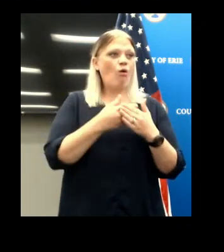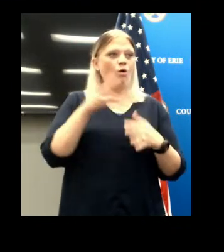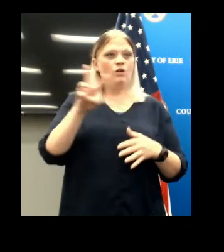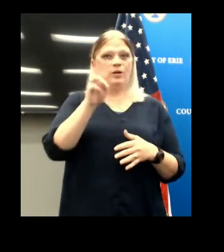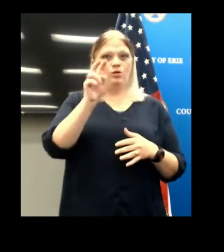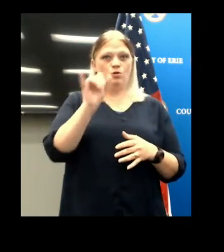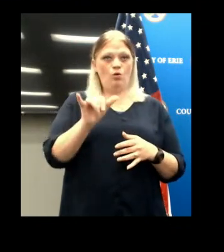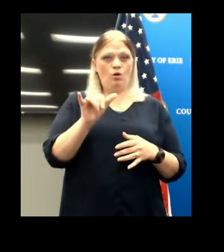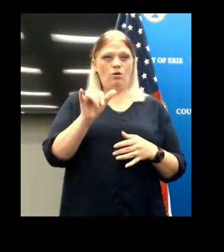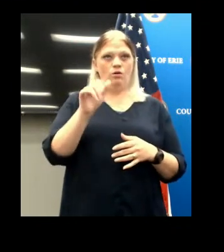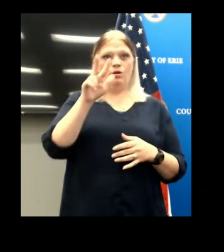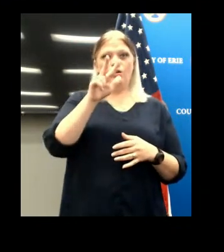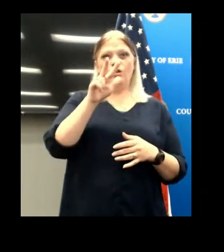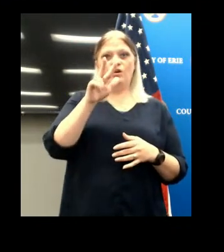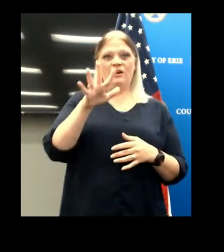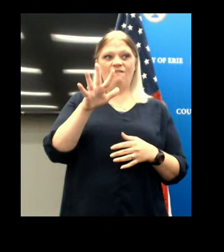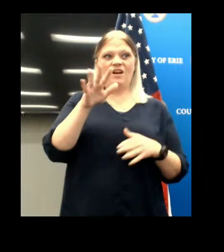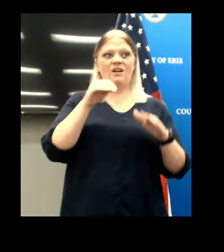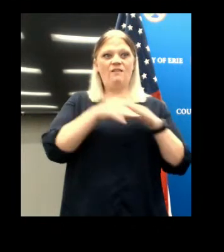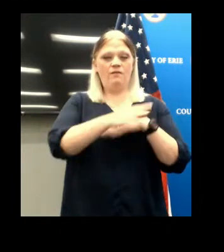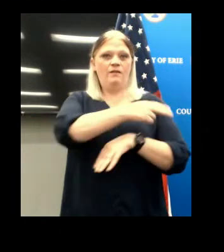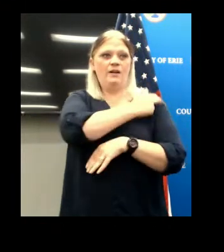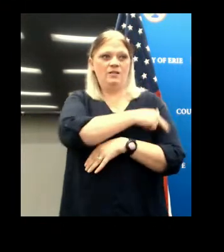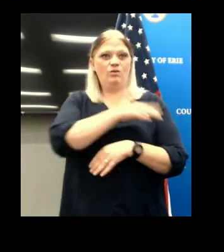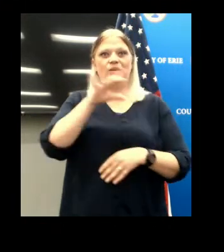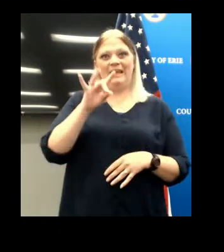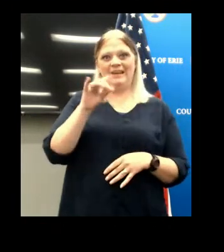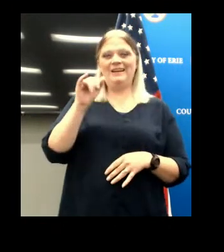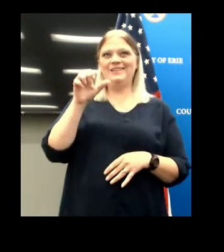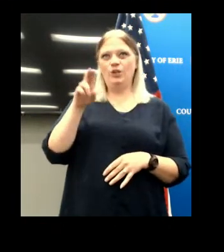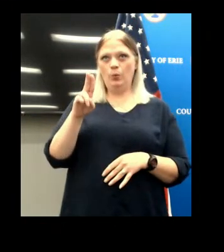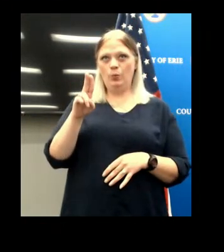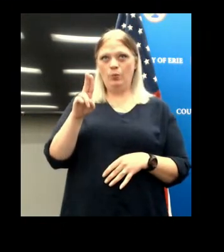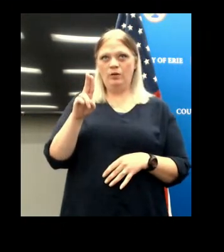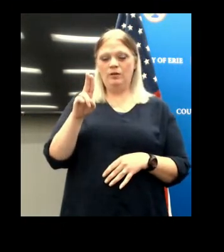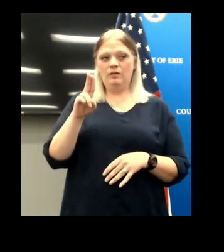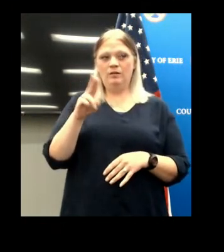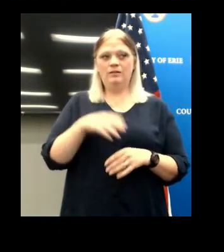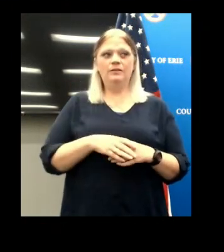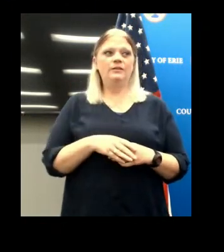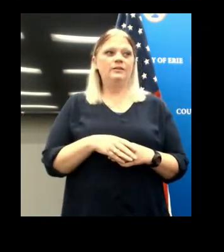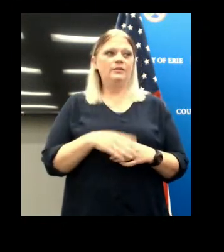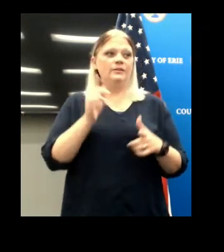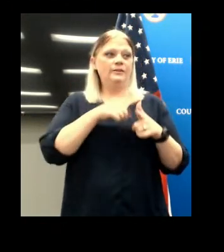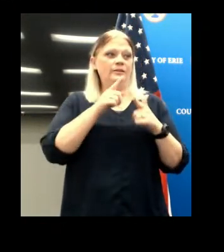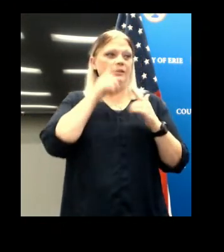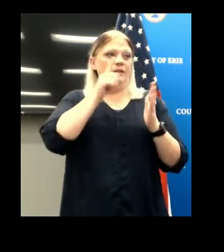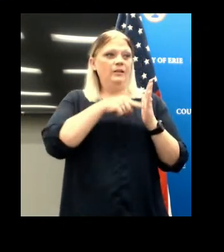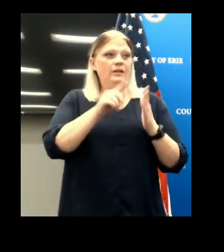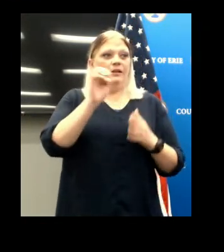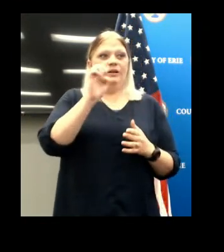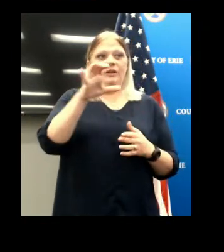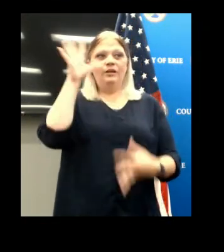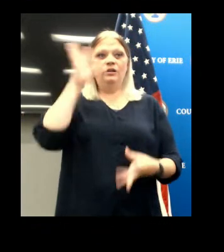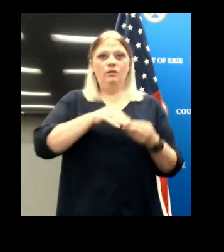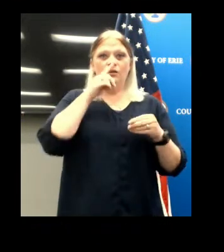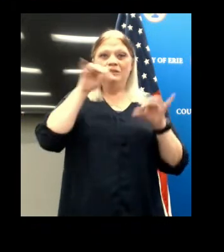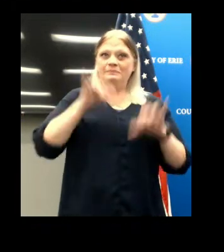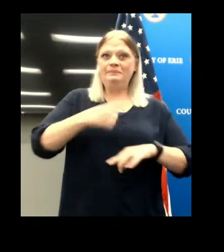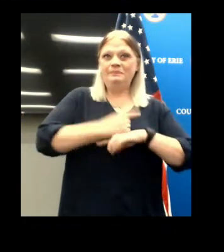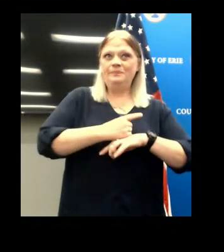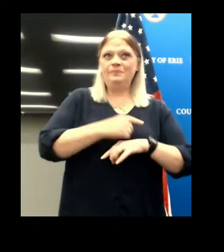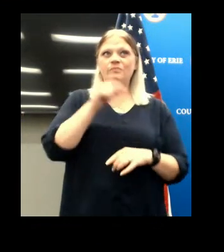New York, which was 35 hospitalizations, 8 of them in the ICU. And when we look at the Erie County totals for the same day,